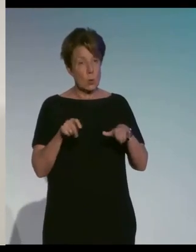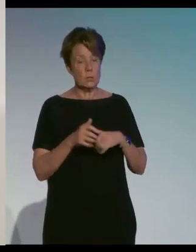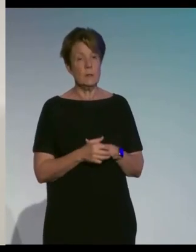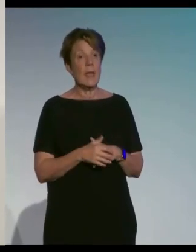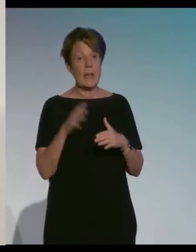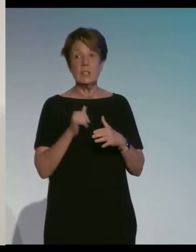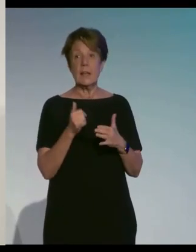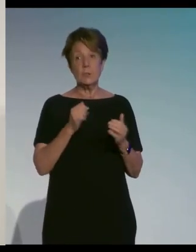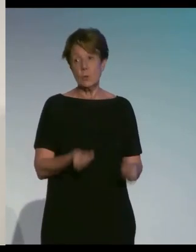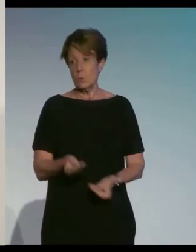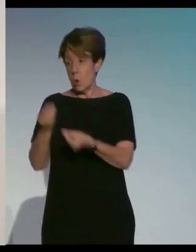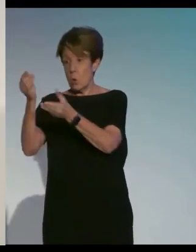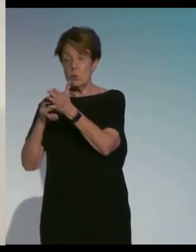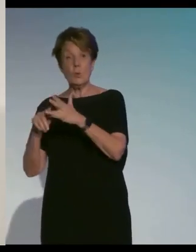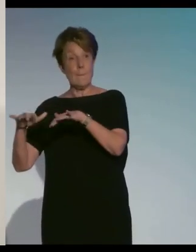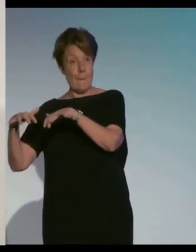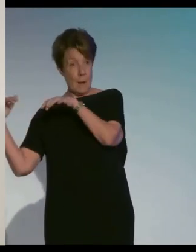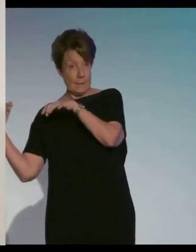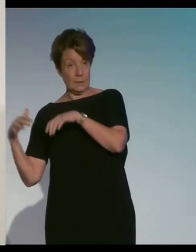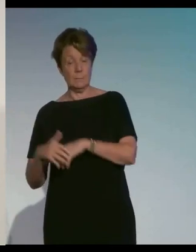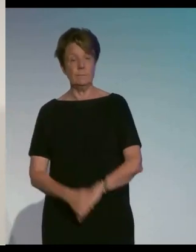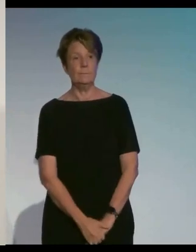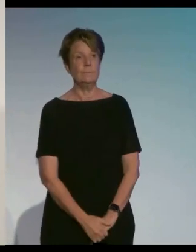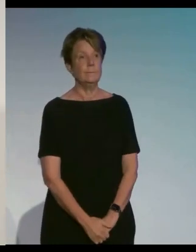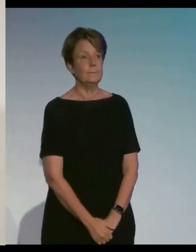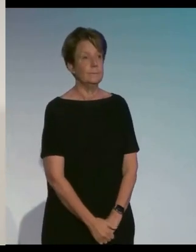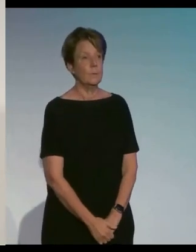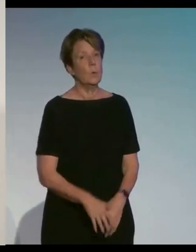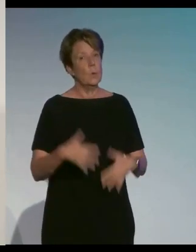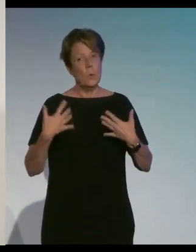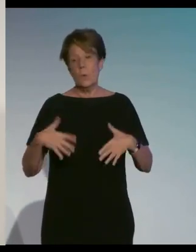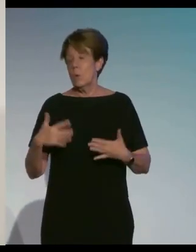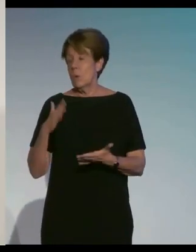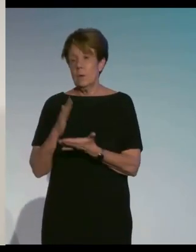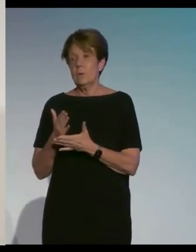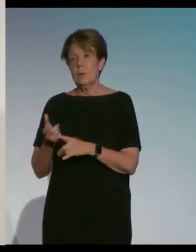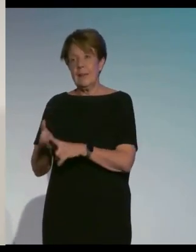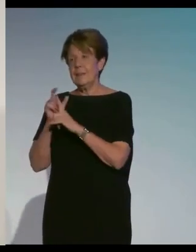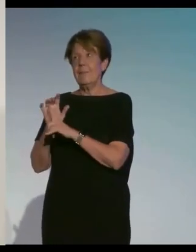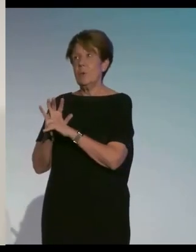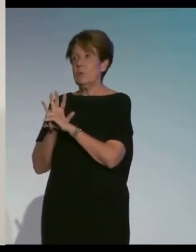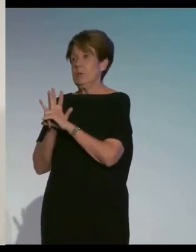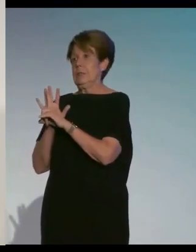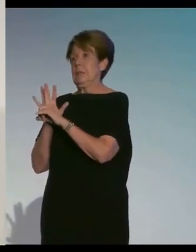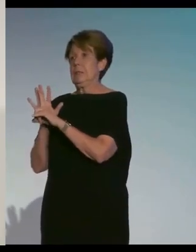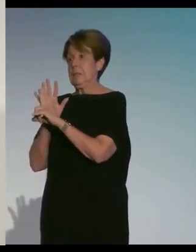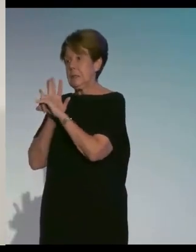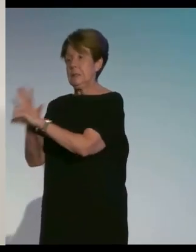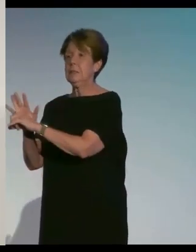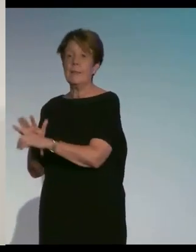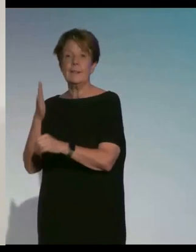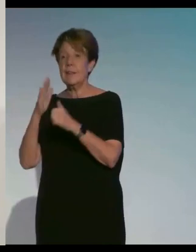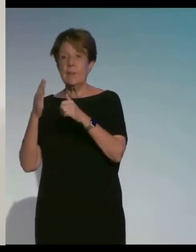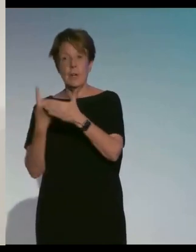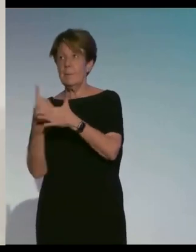by parliament. So that's like pushing Ayers Rock uphill for 25 miles, yeah? That's never